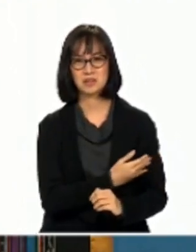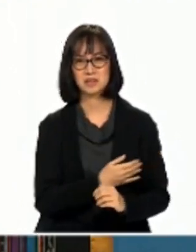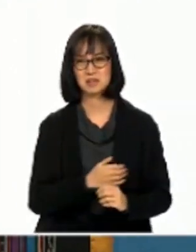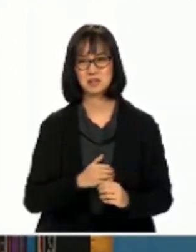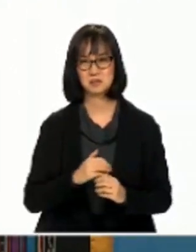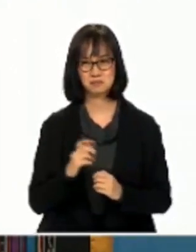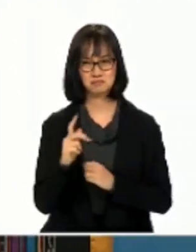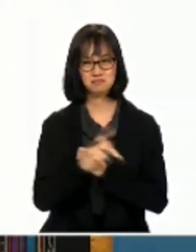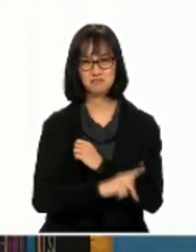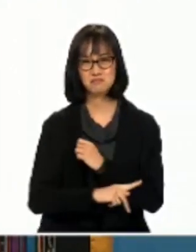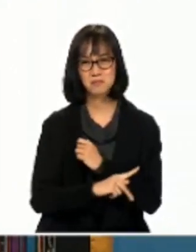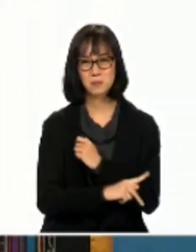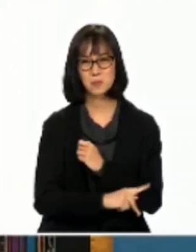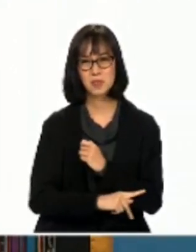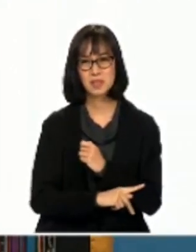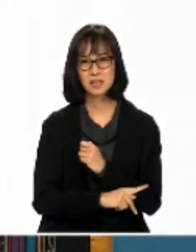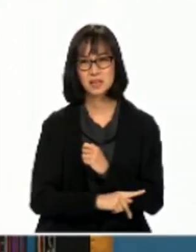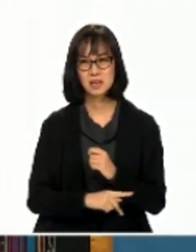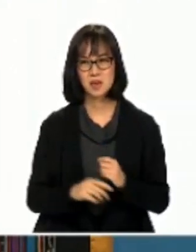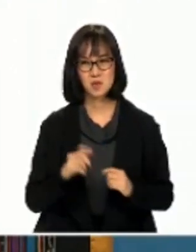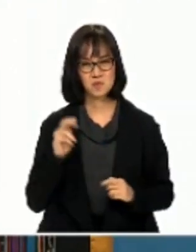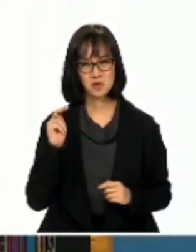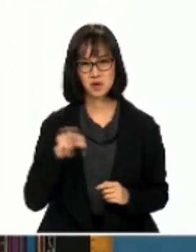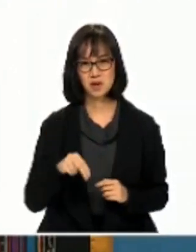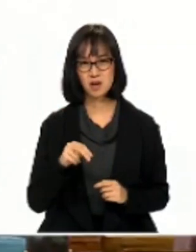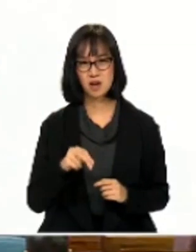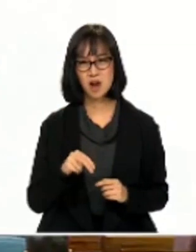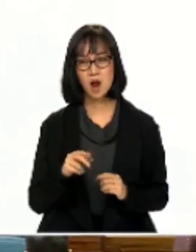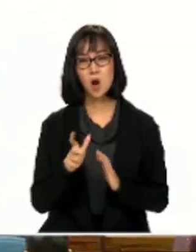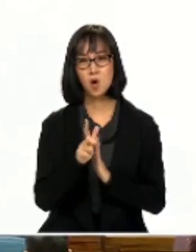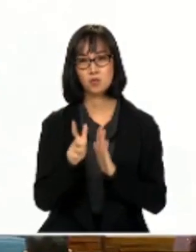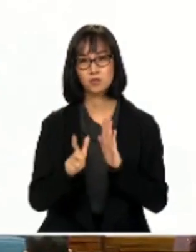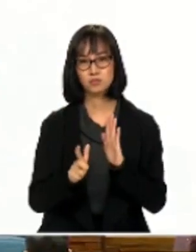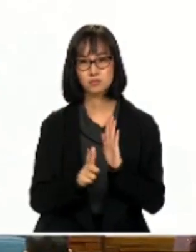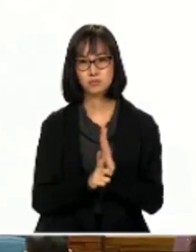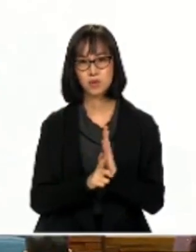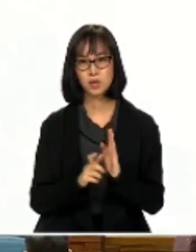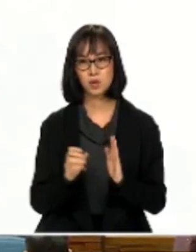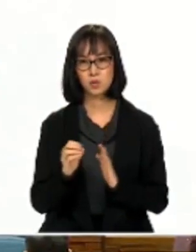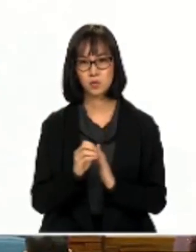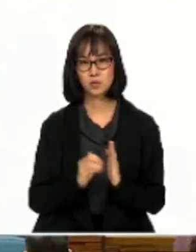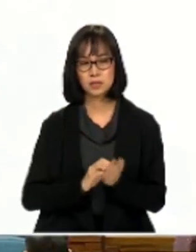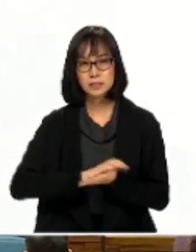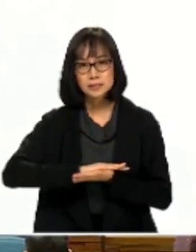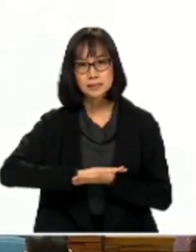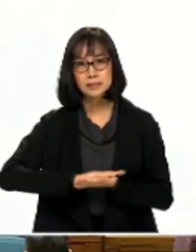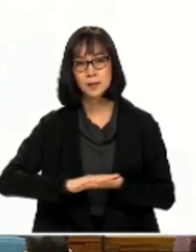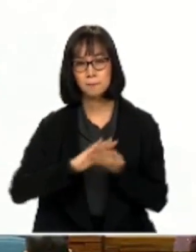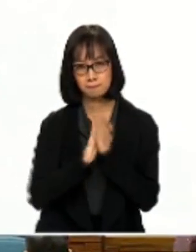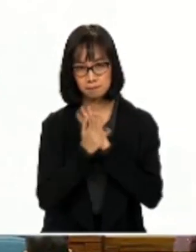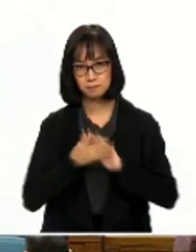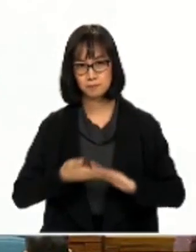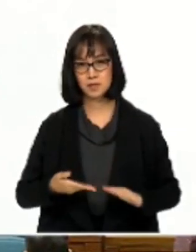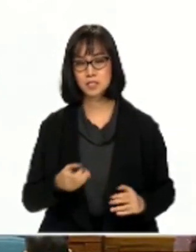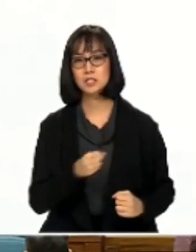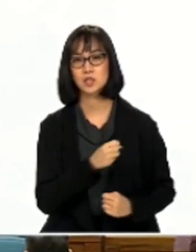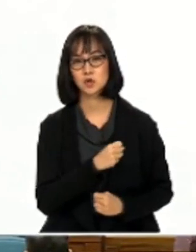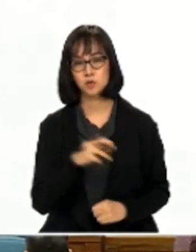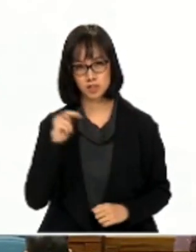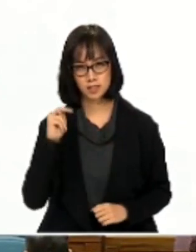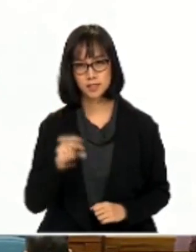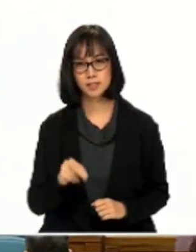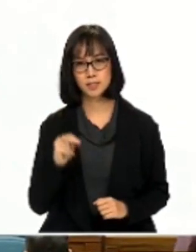maintain law and order. Yung peace and security, we need